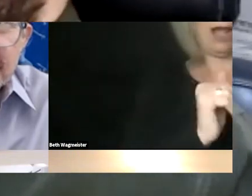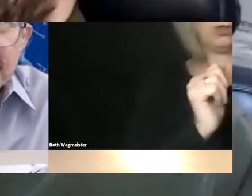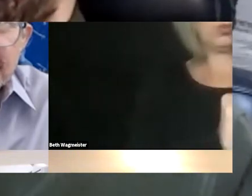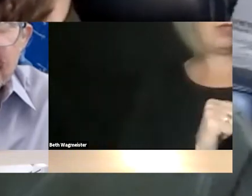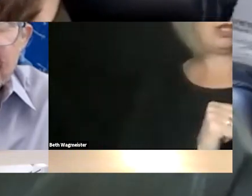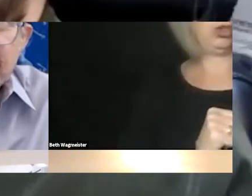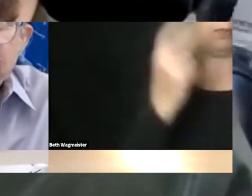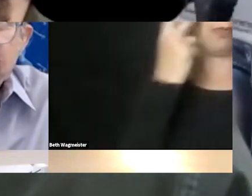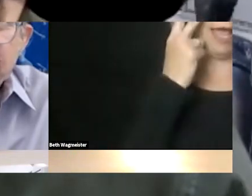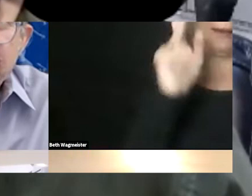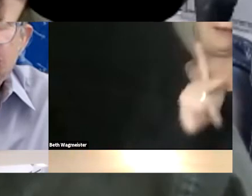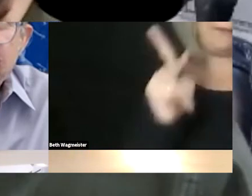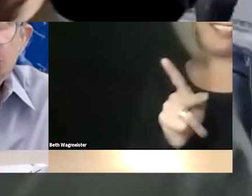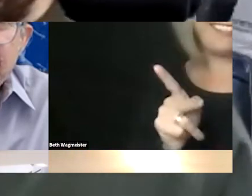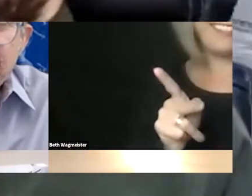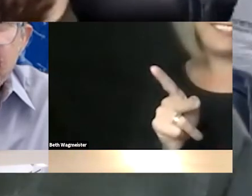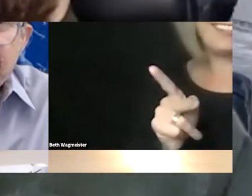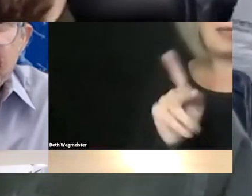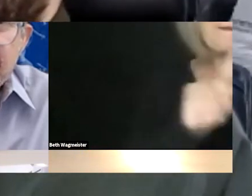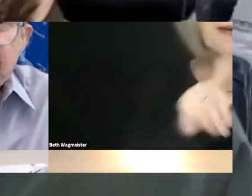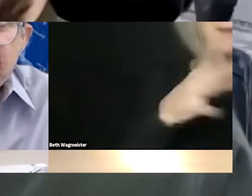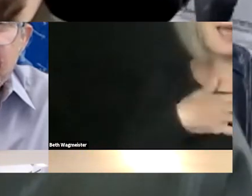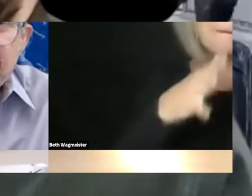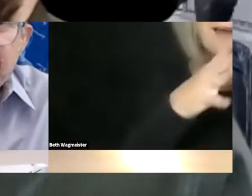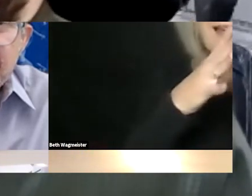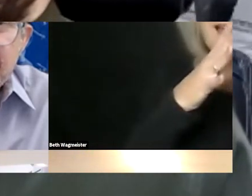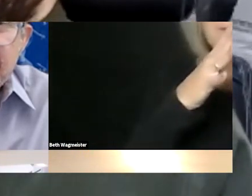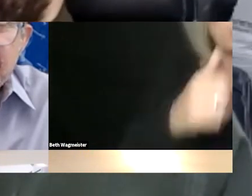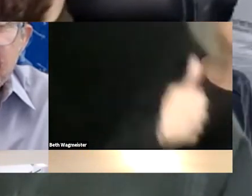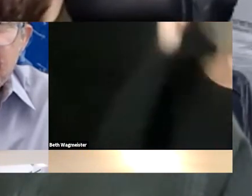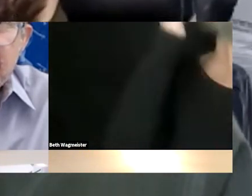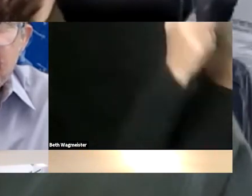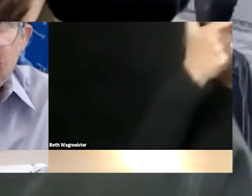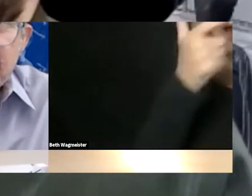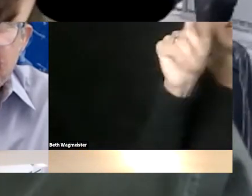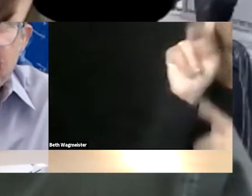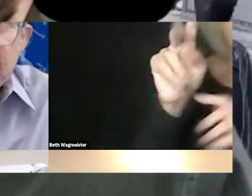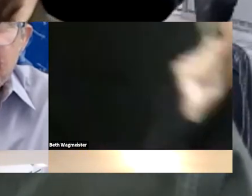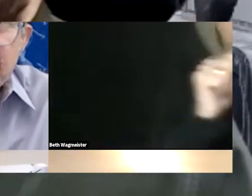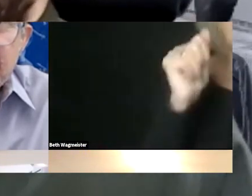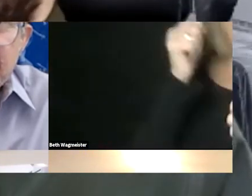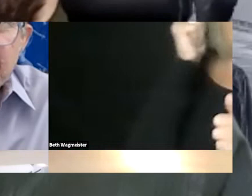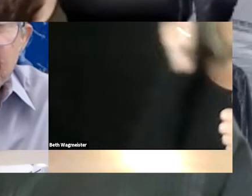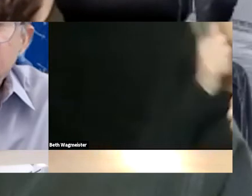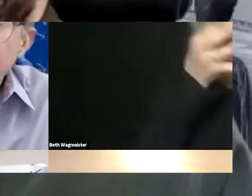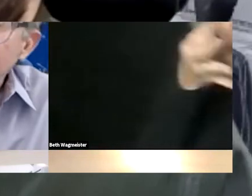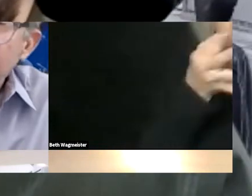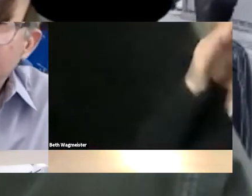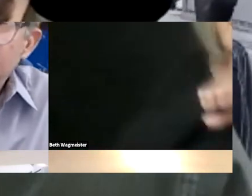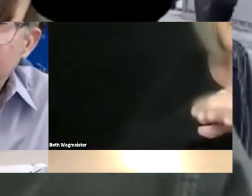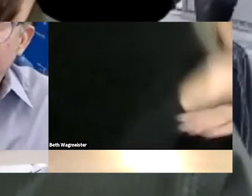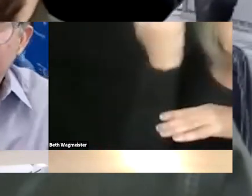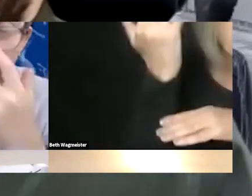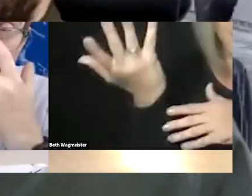two blind folks, but she is now to the point where she refuses to watch TV without audio description turned on, because she's